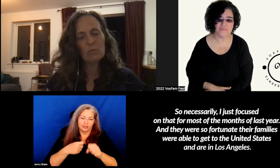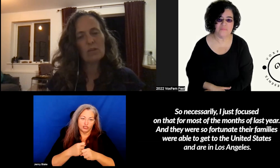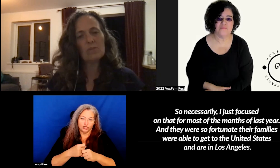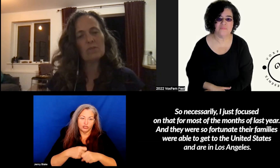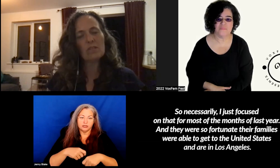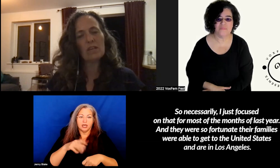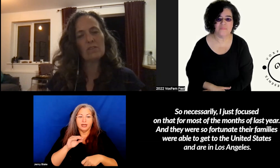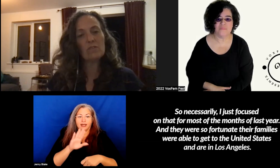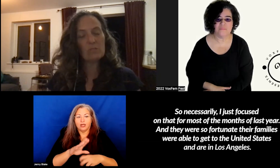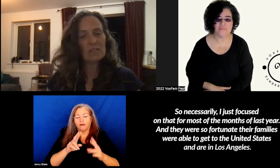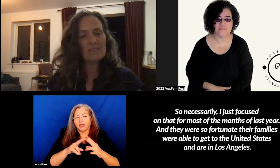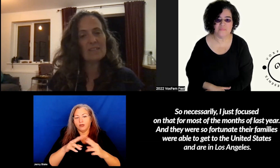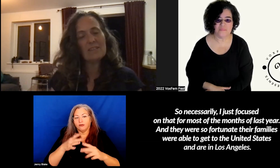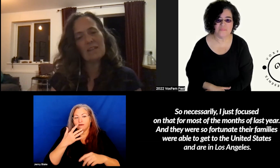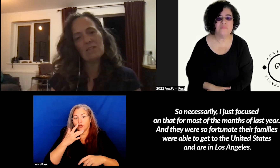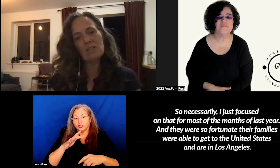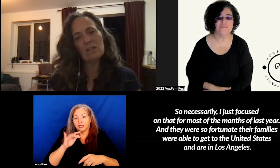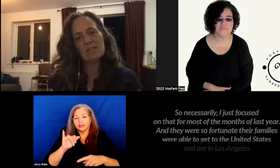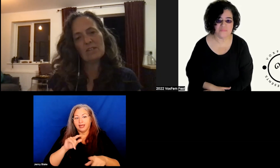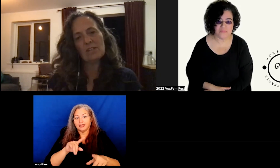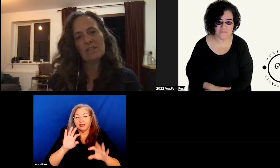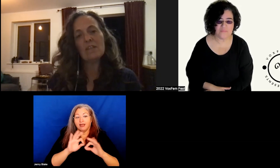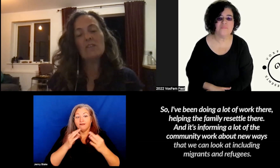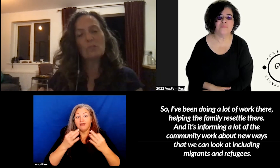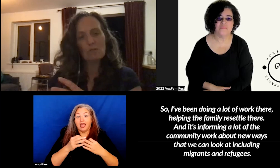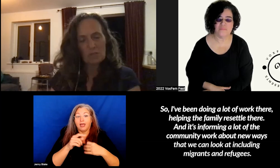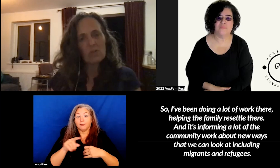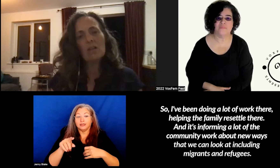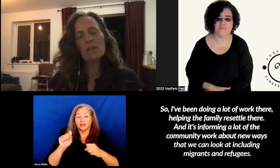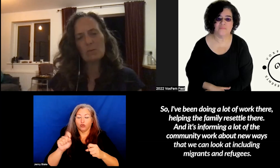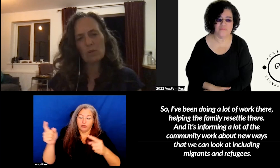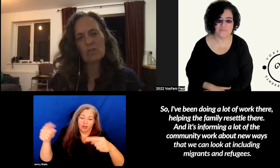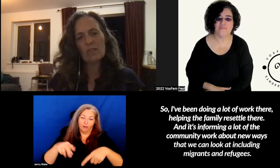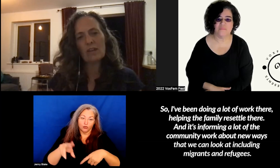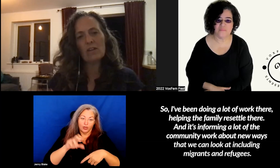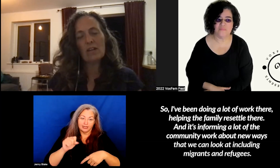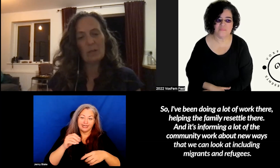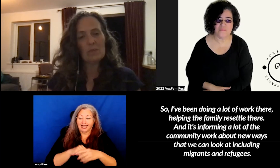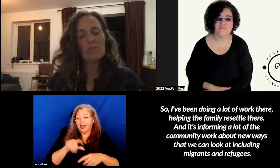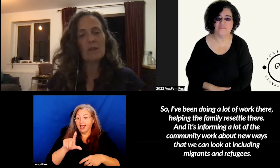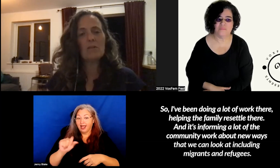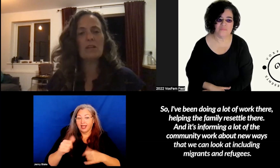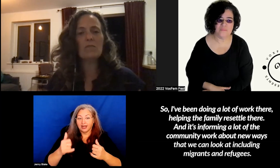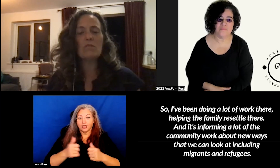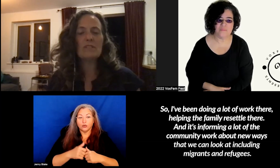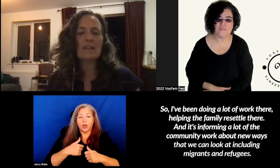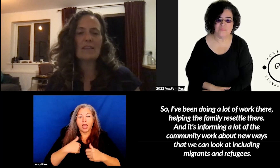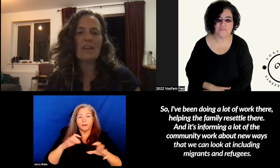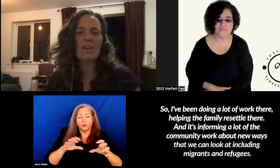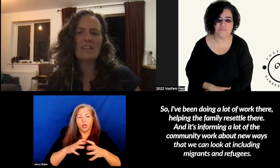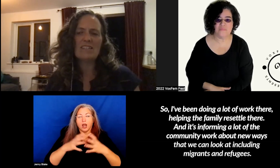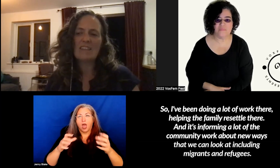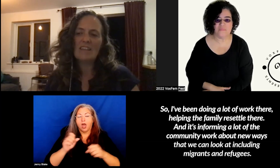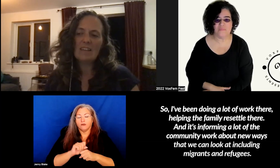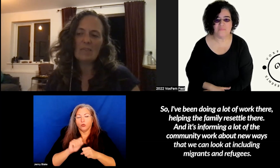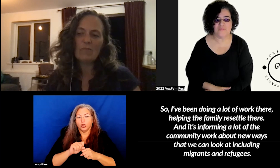families were able to get to the United States and are in Los Angeles. So I've been doing a lot of work there, helping the family resettle there.